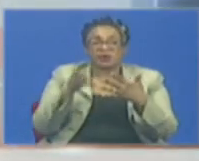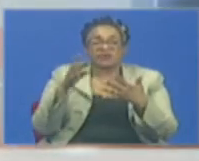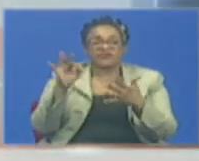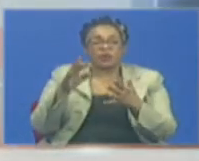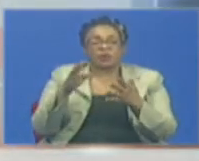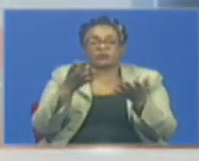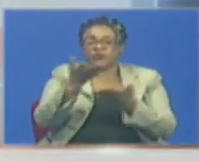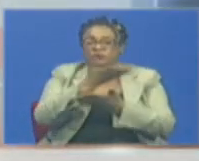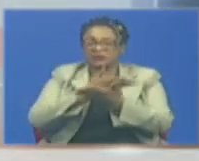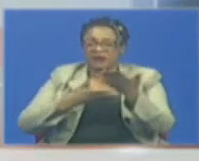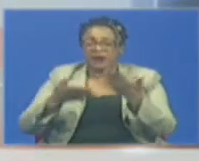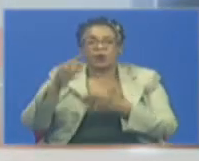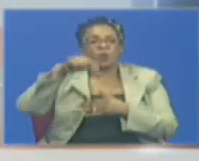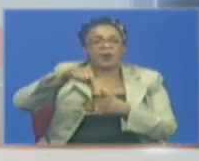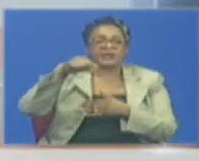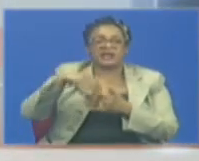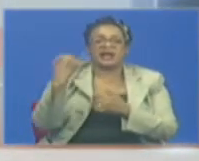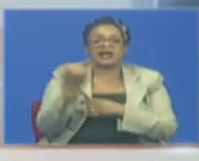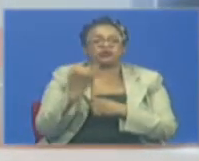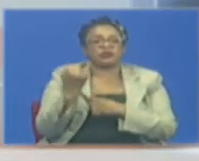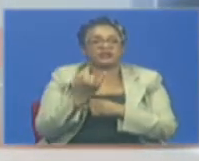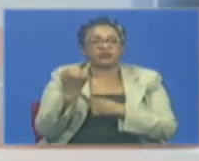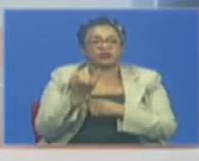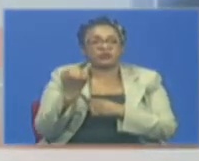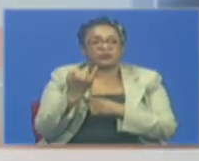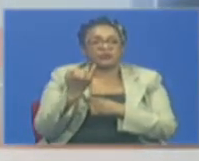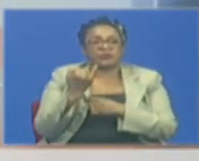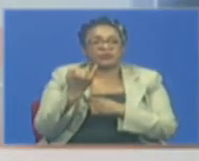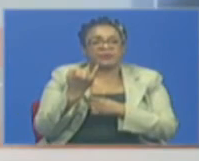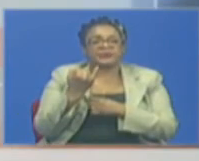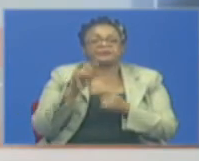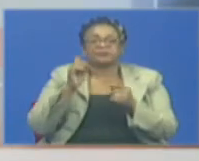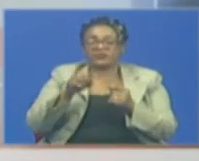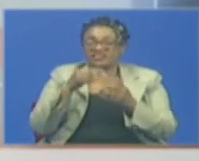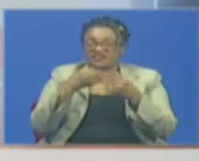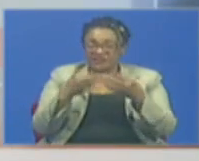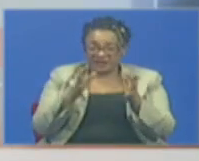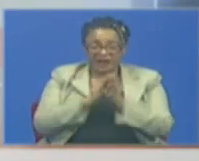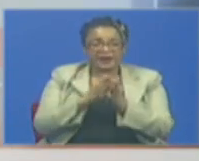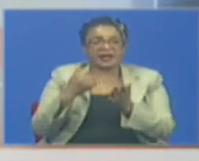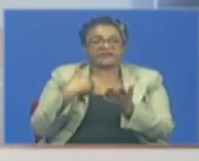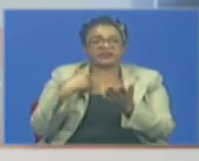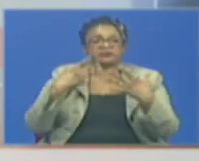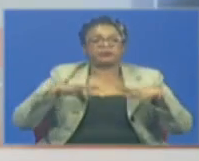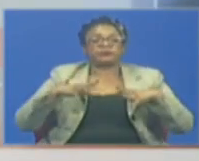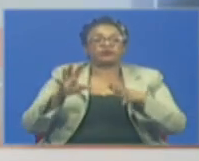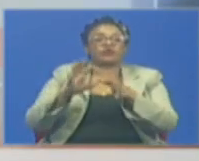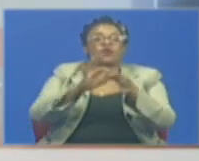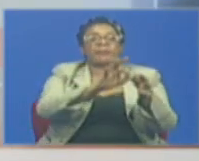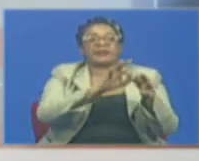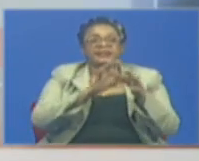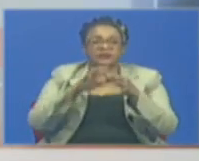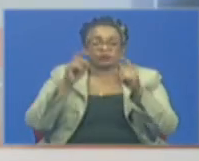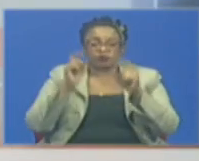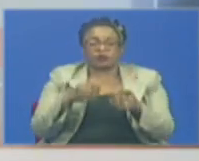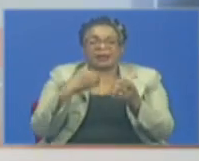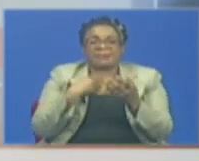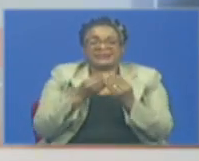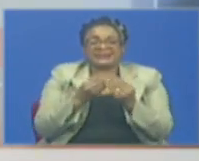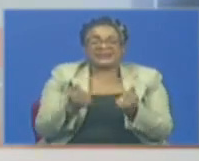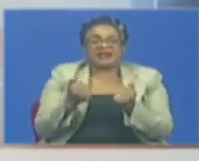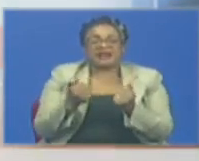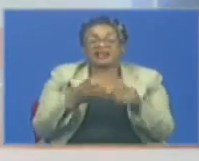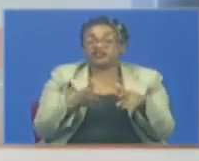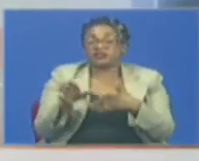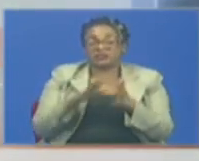tracing, quarantine, and isolation that is free of coercion and encourages people to cooperate should they meet the criteria for